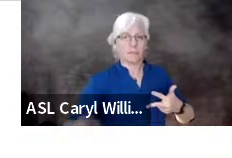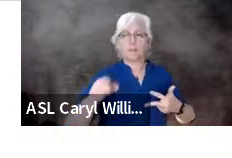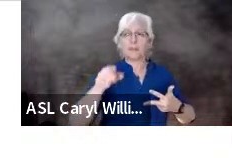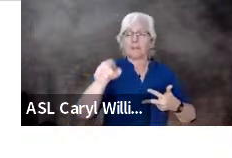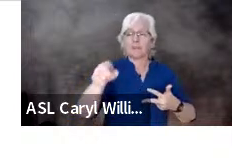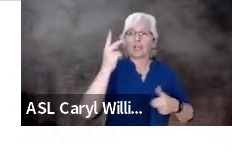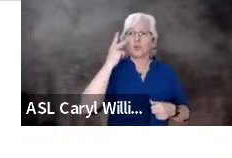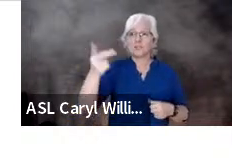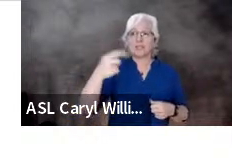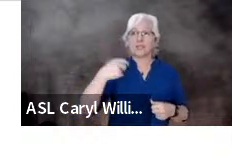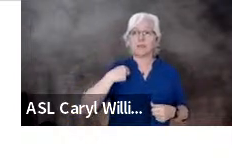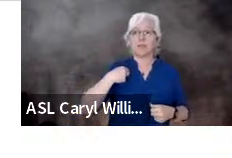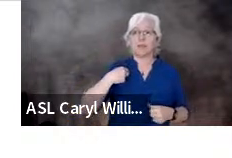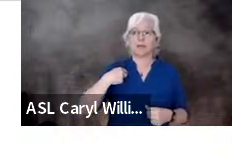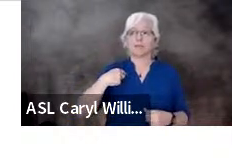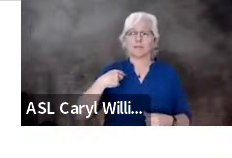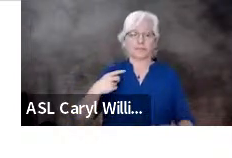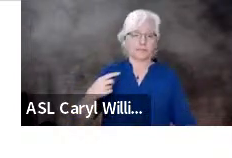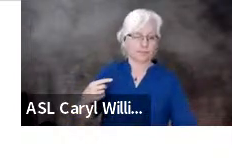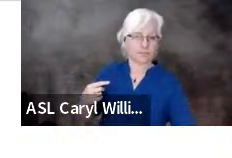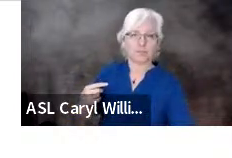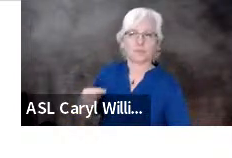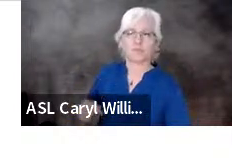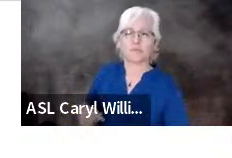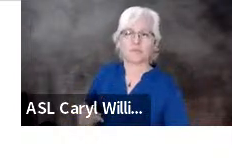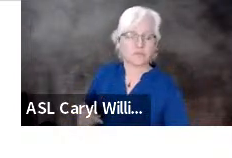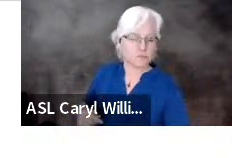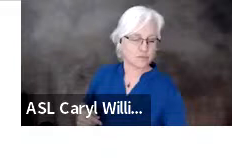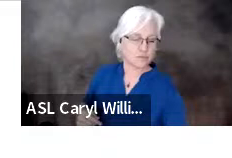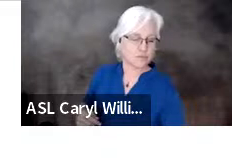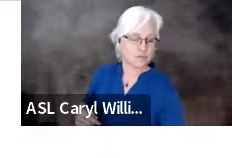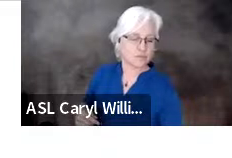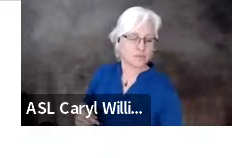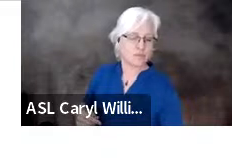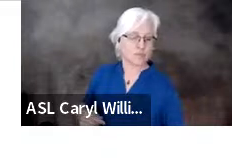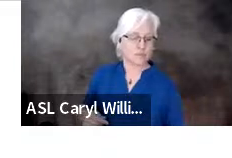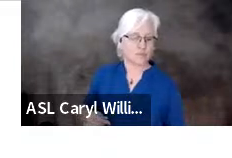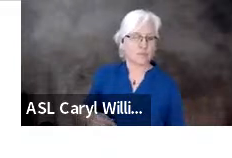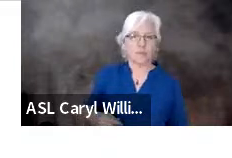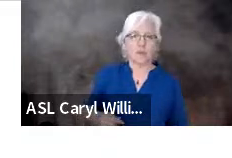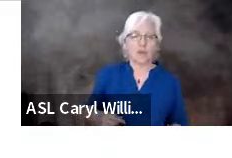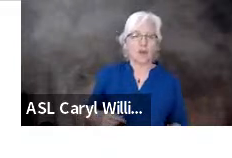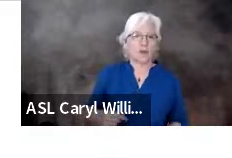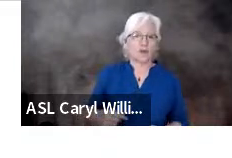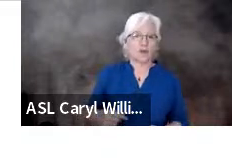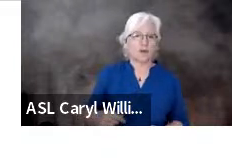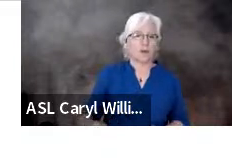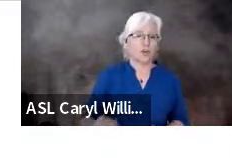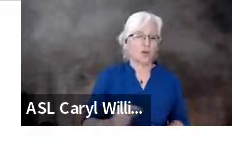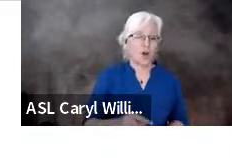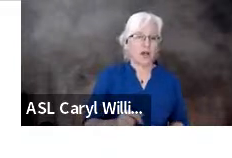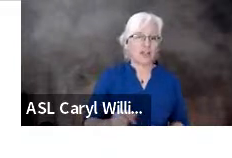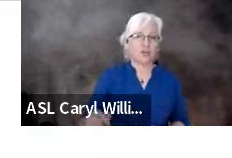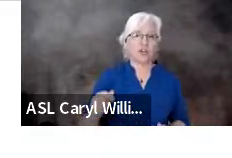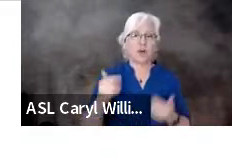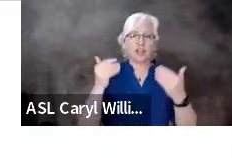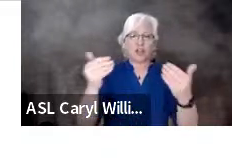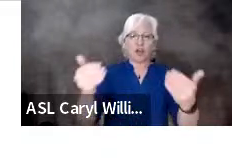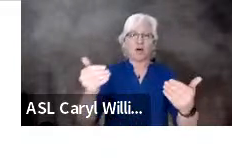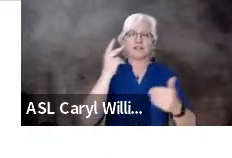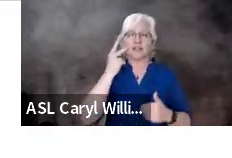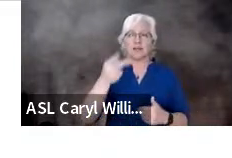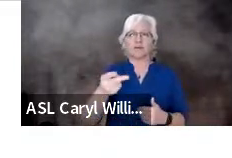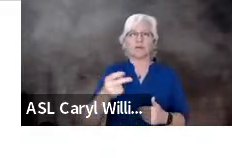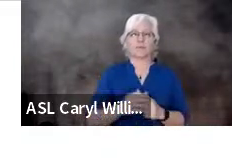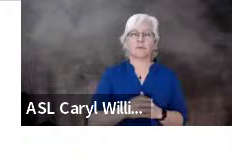are all different types of AI. I think sometimes generative AI has become synonymous with AI, but there are all